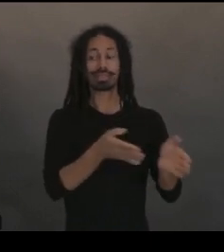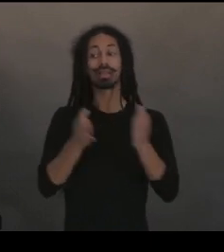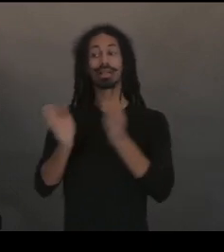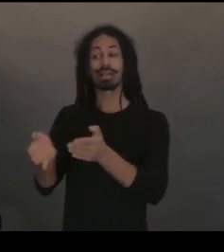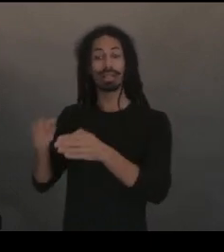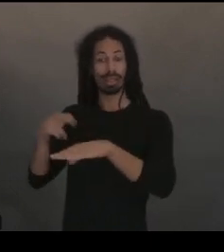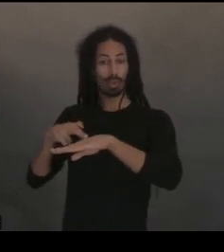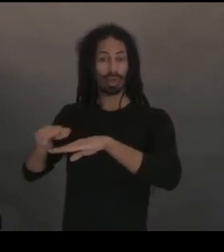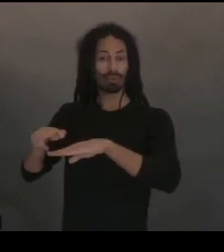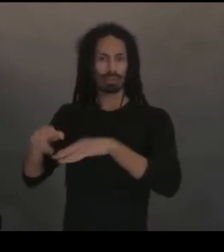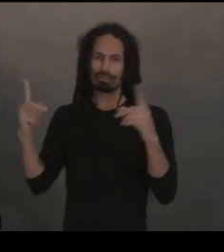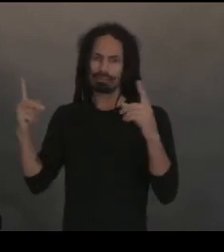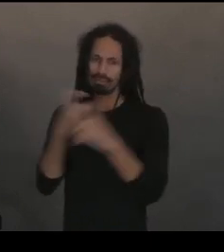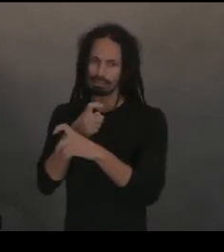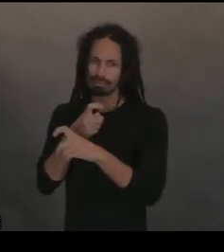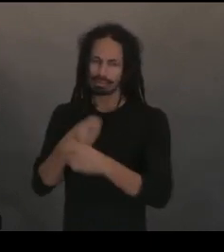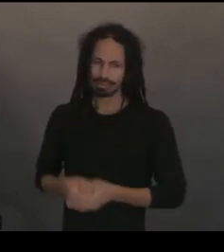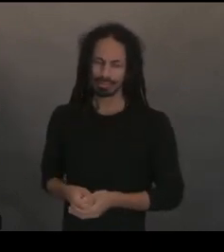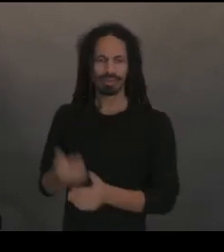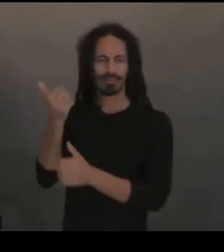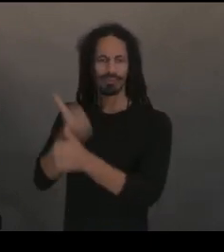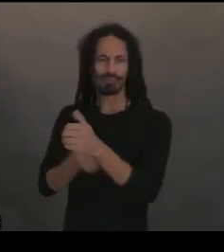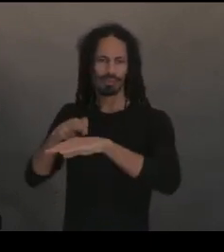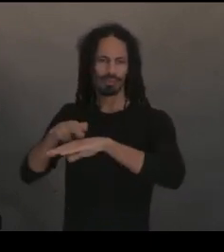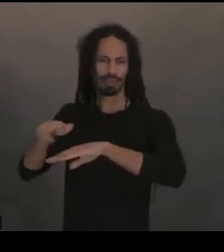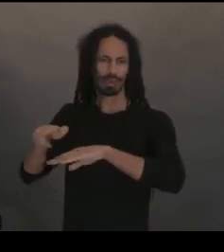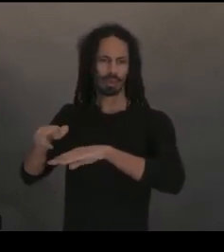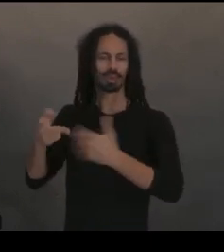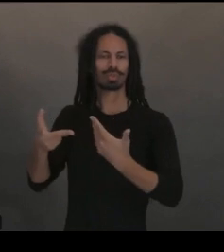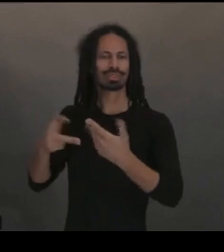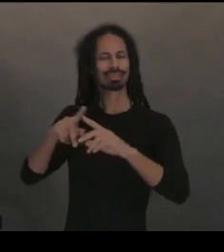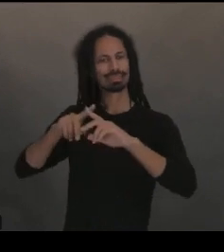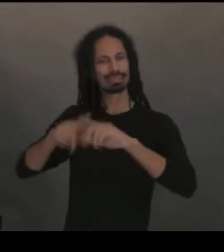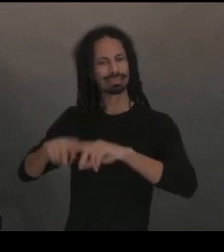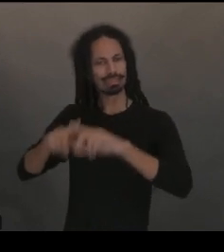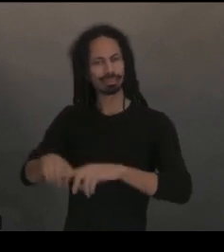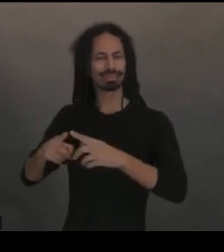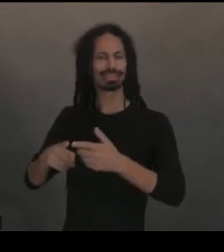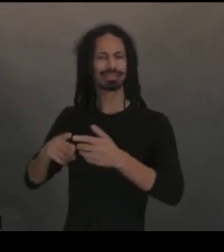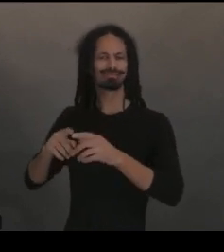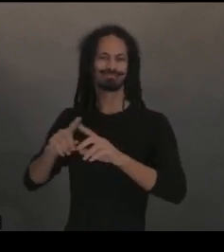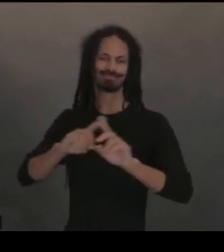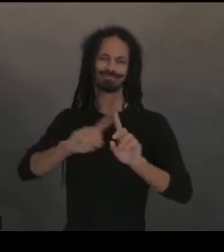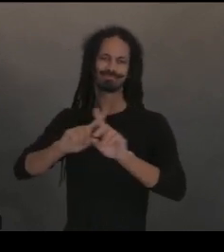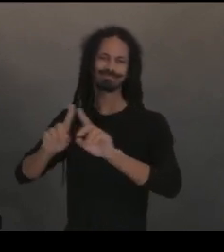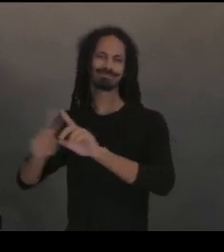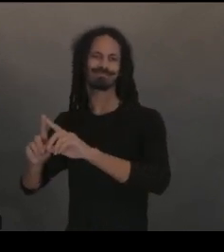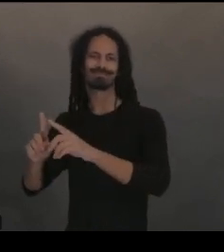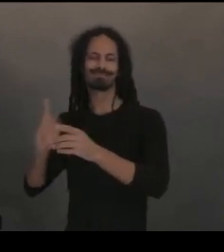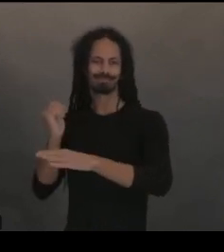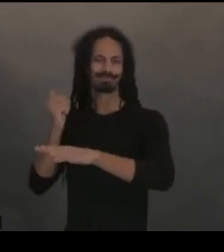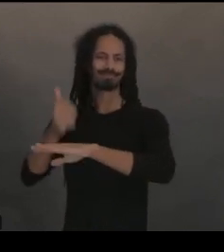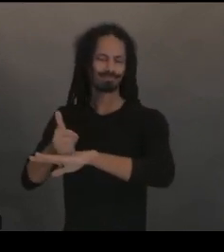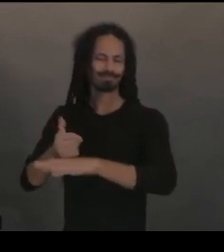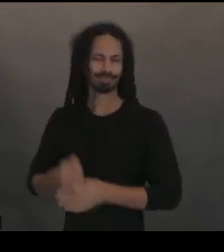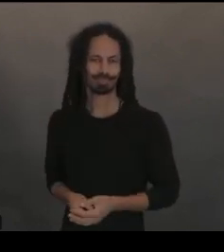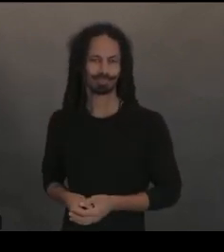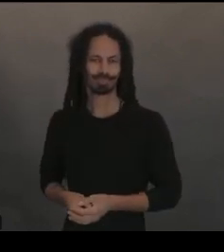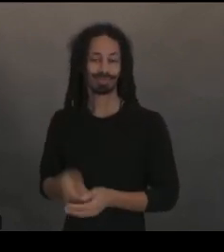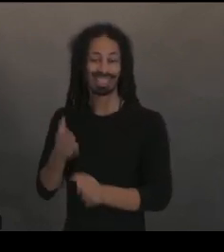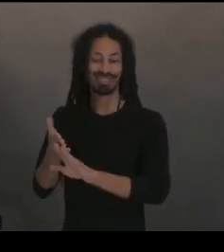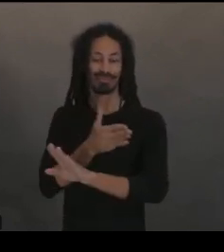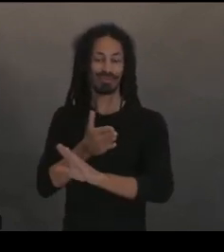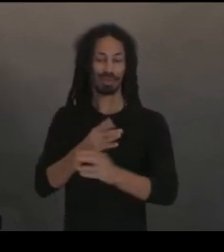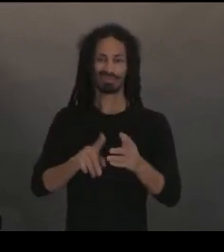complex. So each type of reference requires a slightly different format. Before starting to build a reference, you must figure